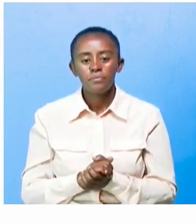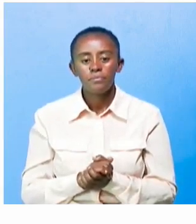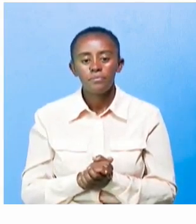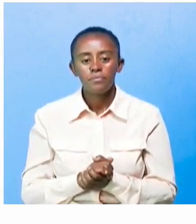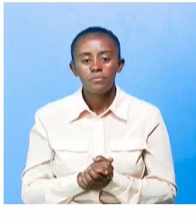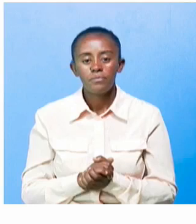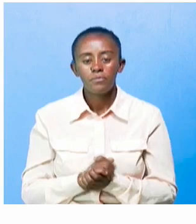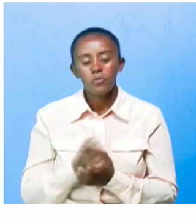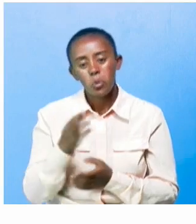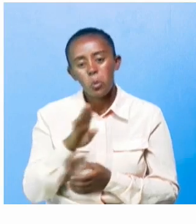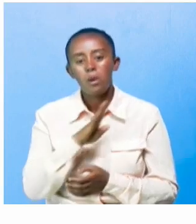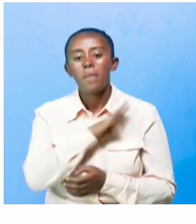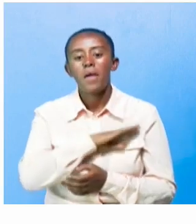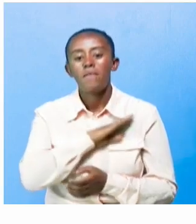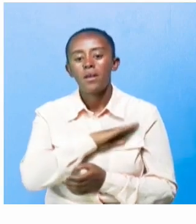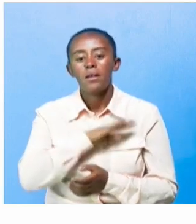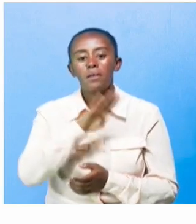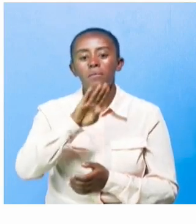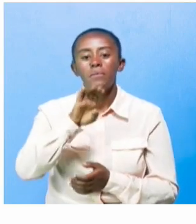Or behaviors.